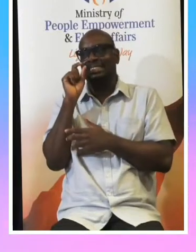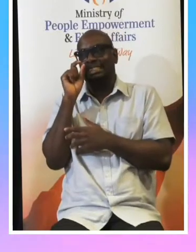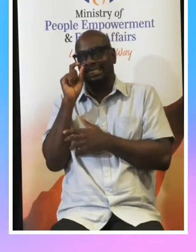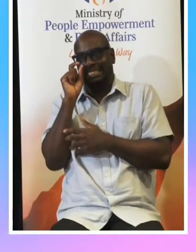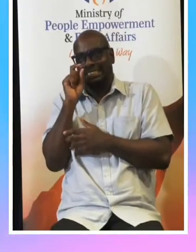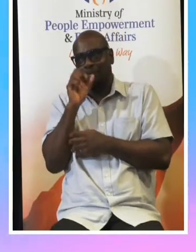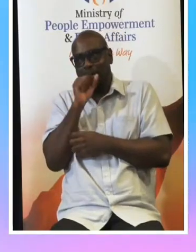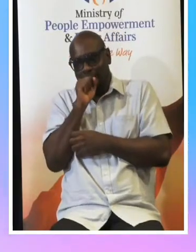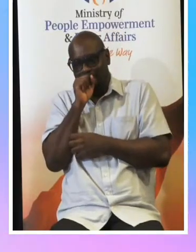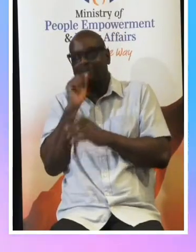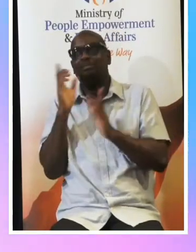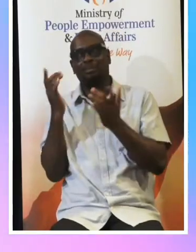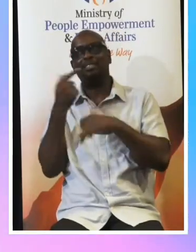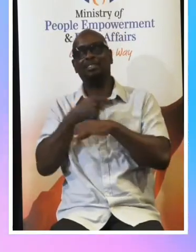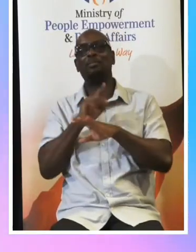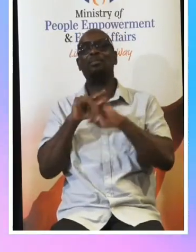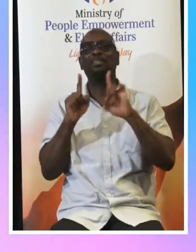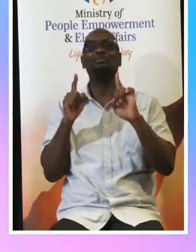together.